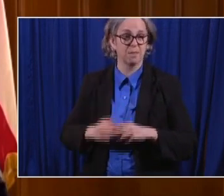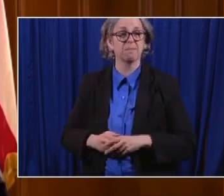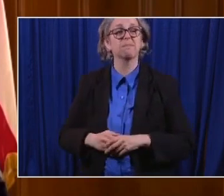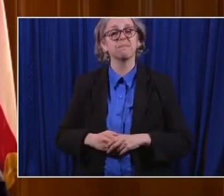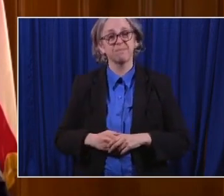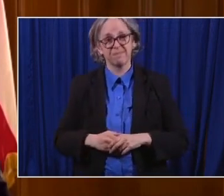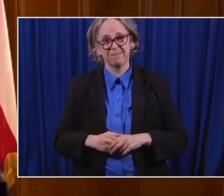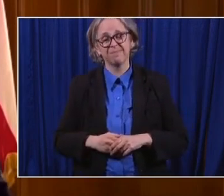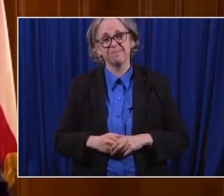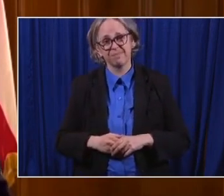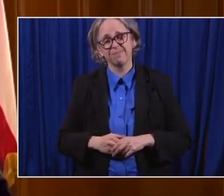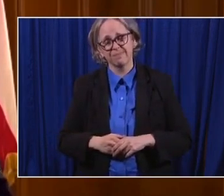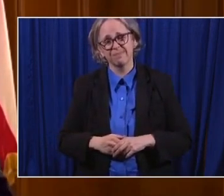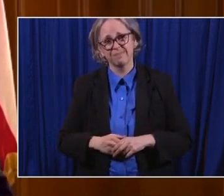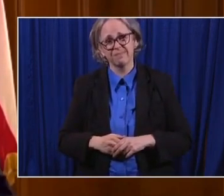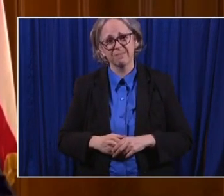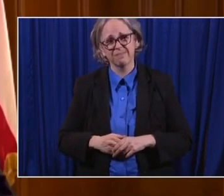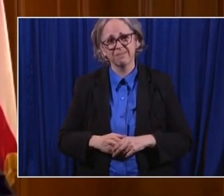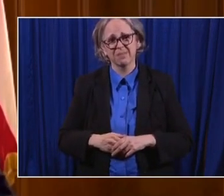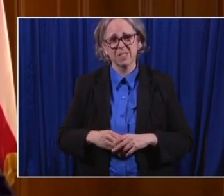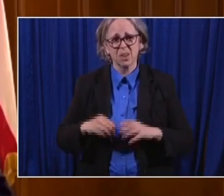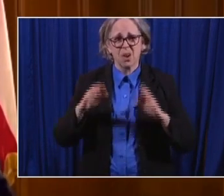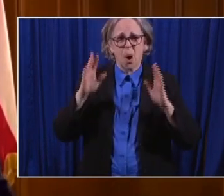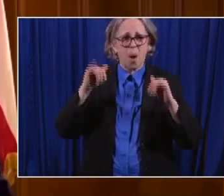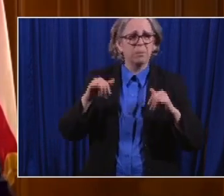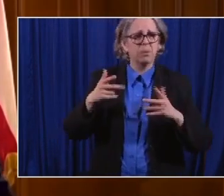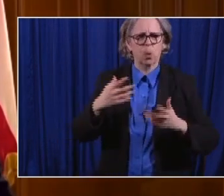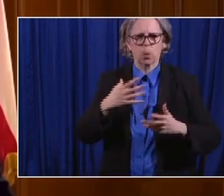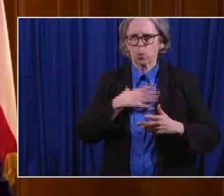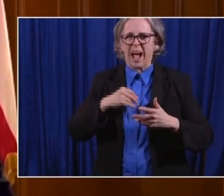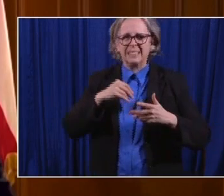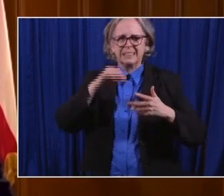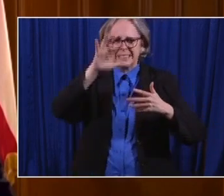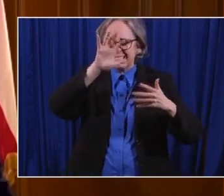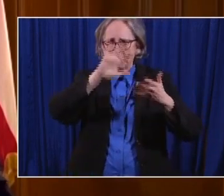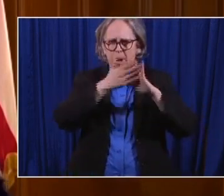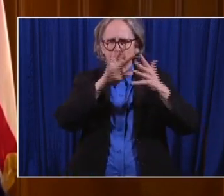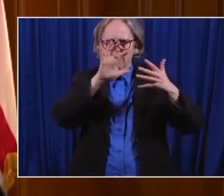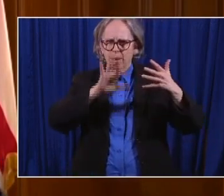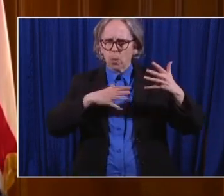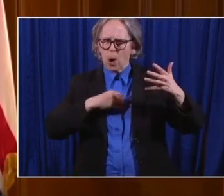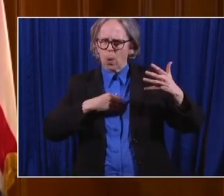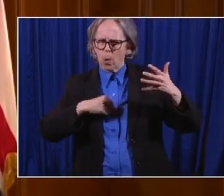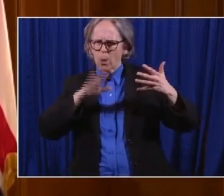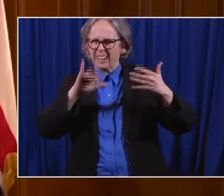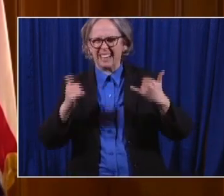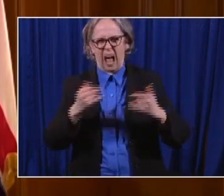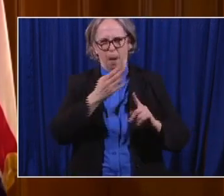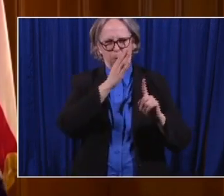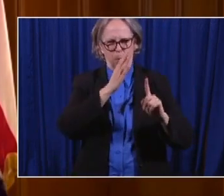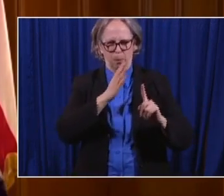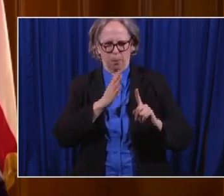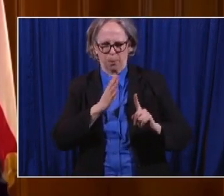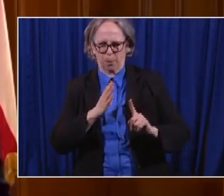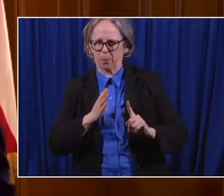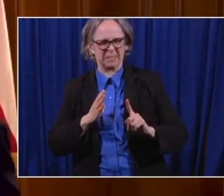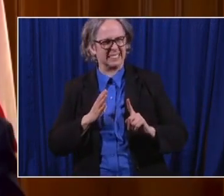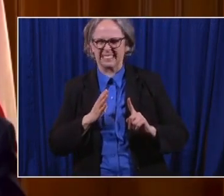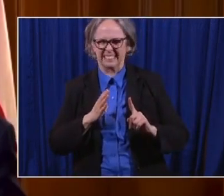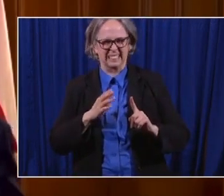again, we would hope that this would all become white. We're still at a pretty high level, as you can